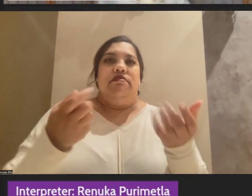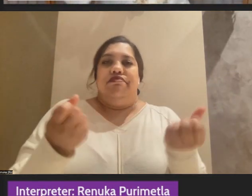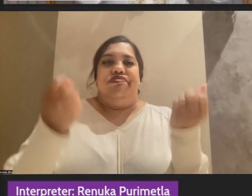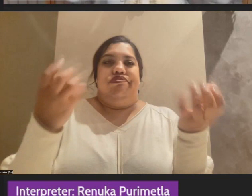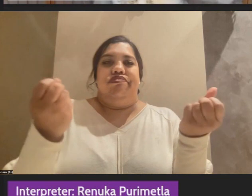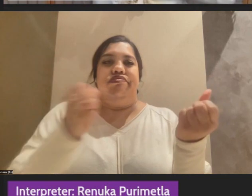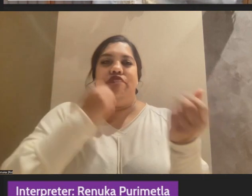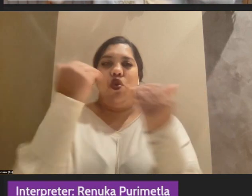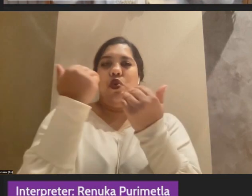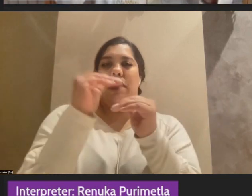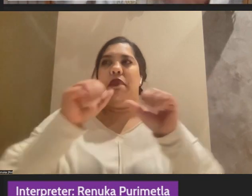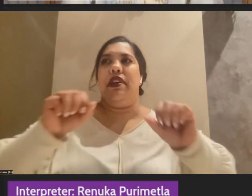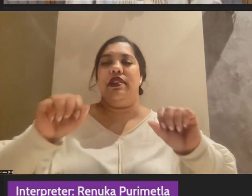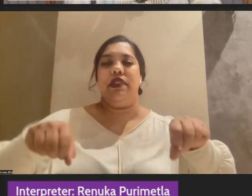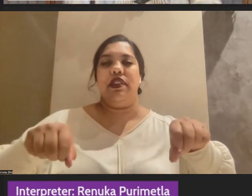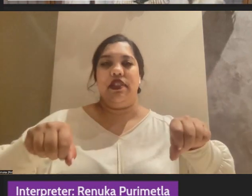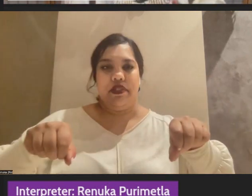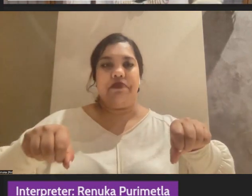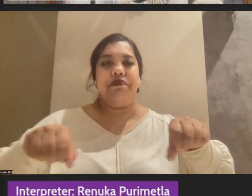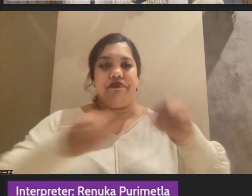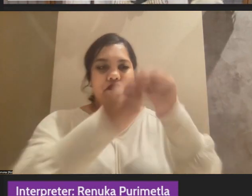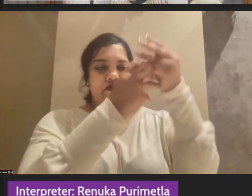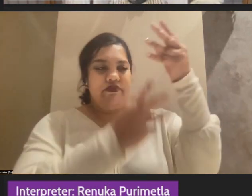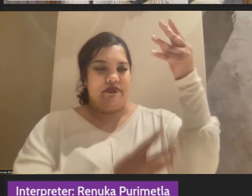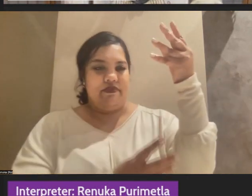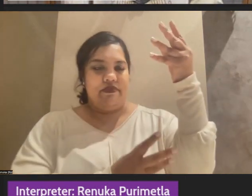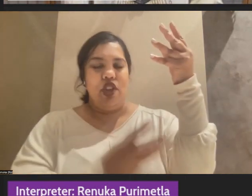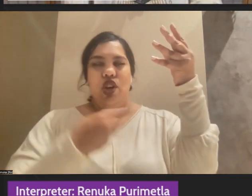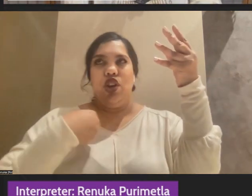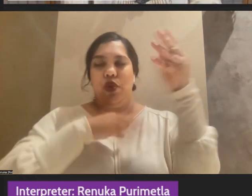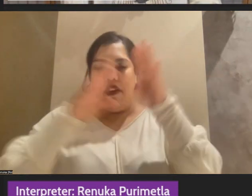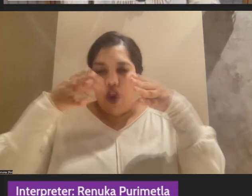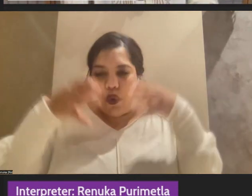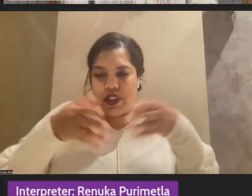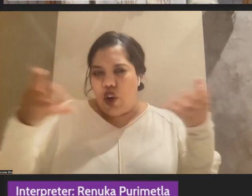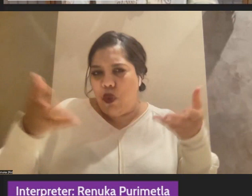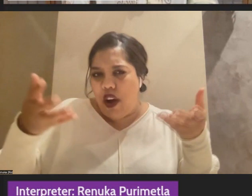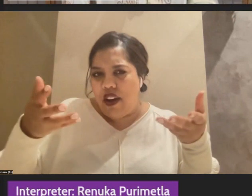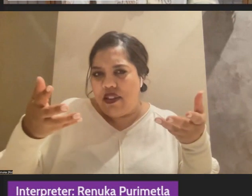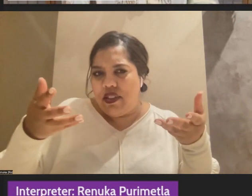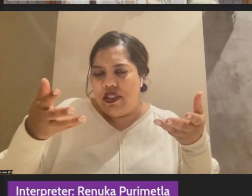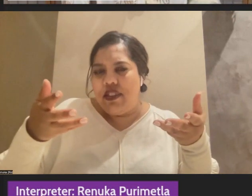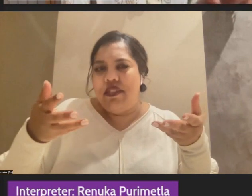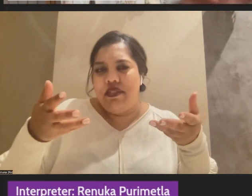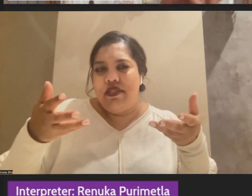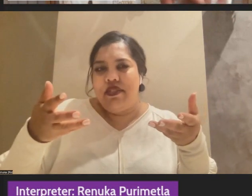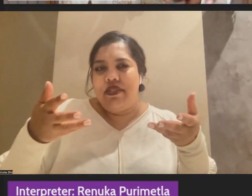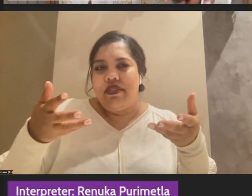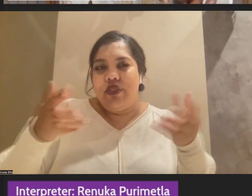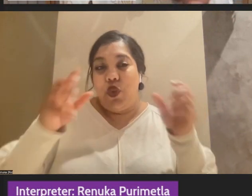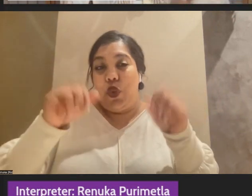say, of these possibilities, which ones are we anchoring into, making them probabilities? And